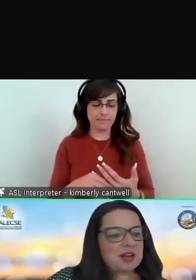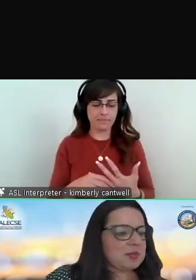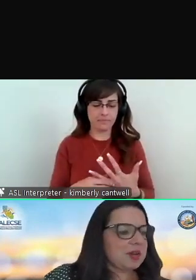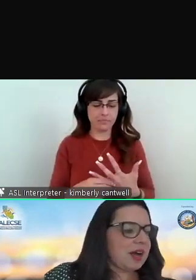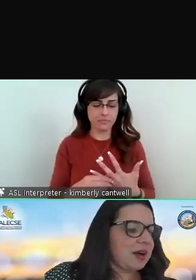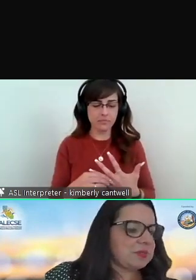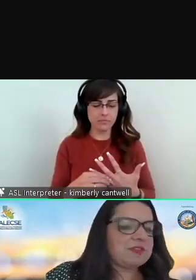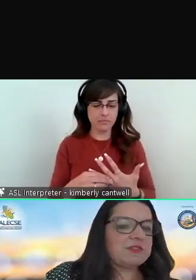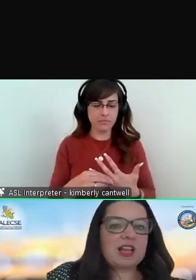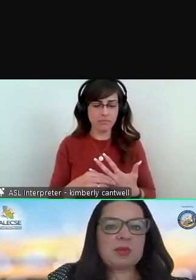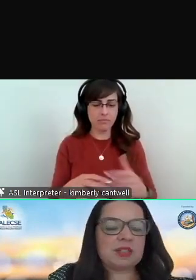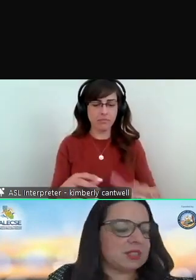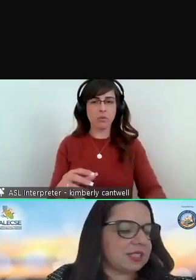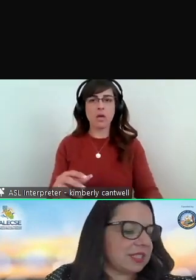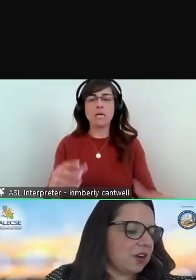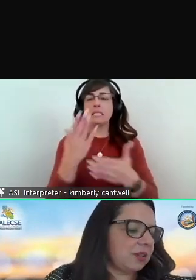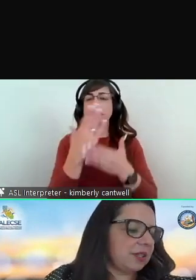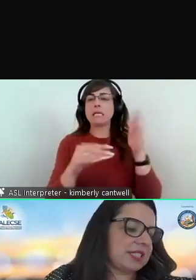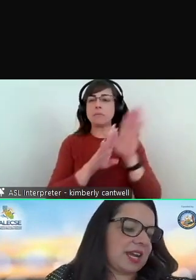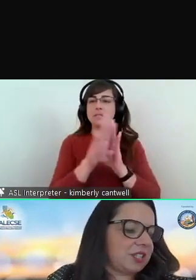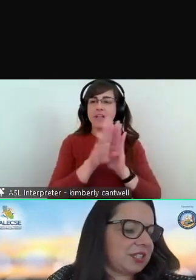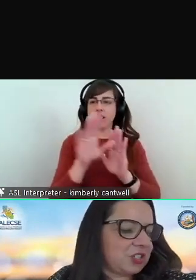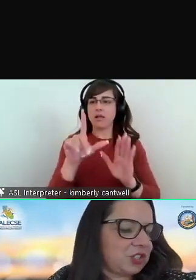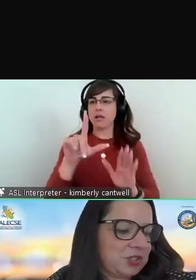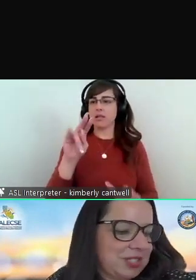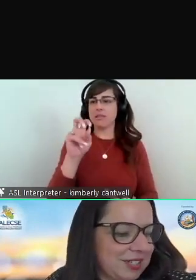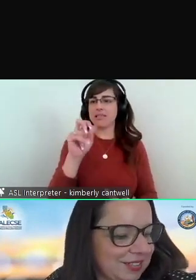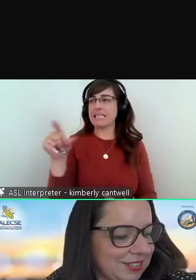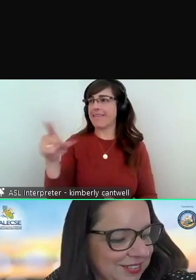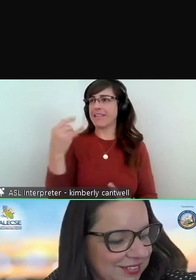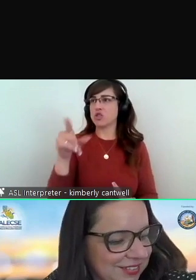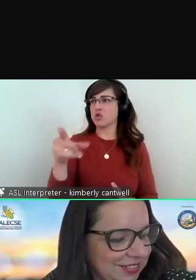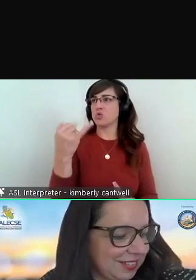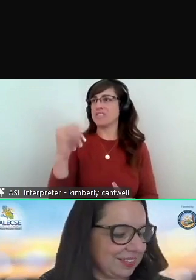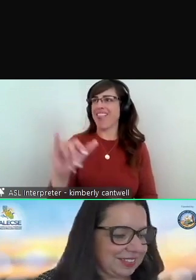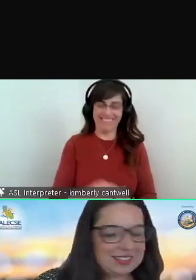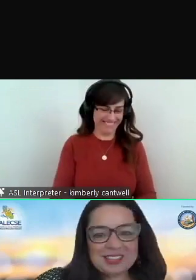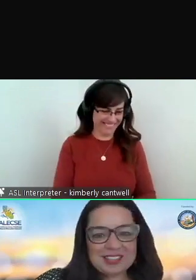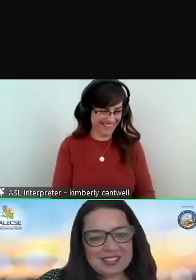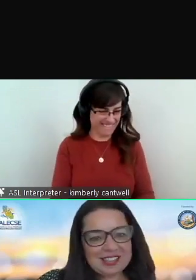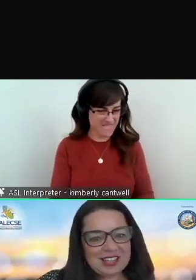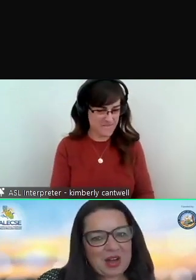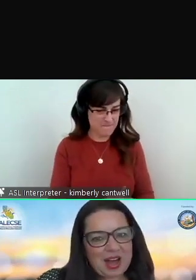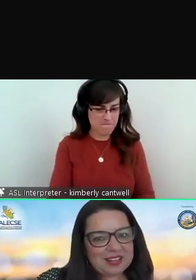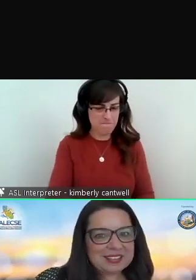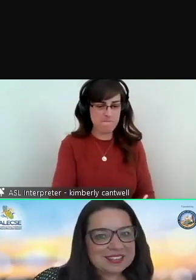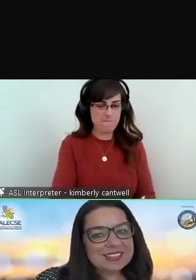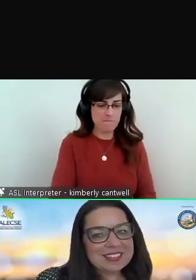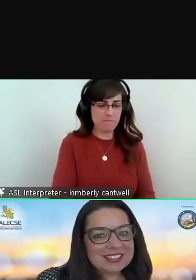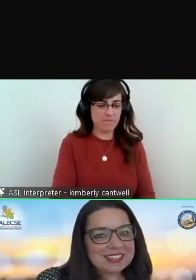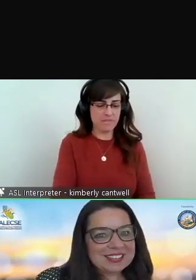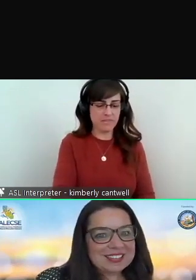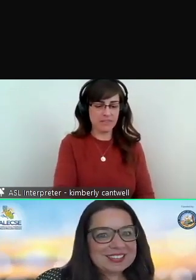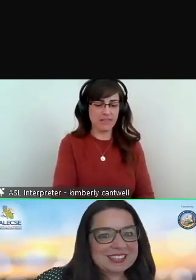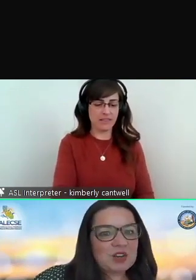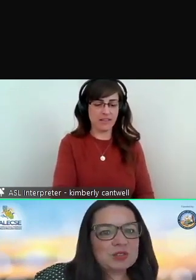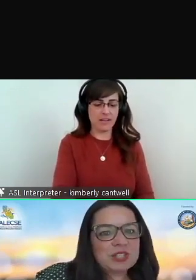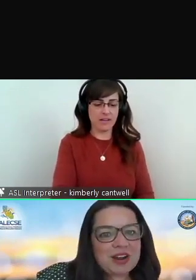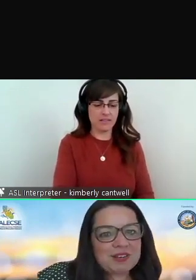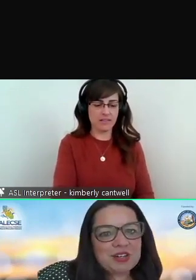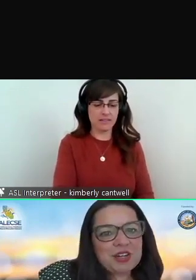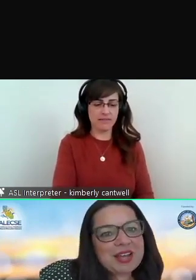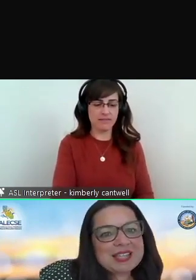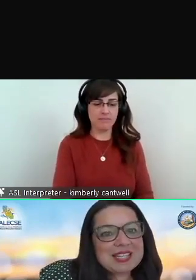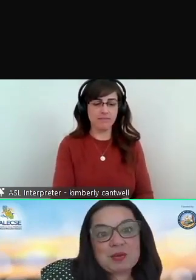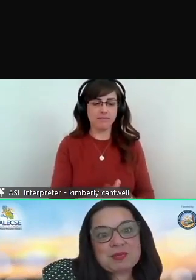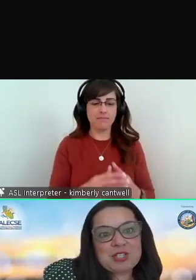are some developmental, Lindsay, actually, this is you still. Go ahead.